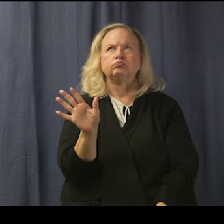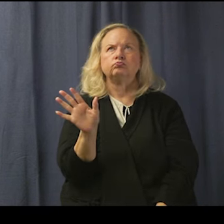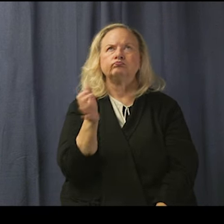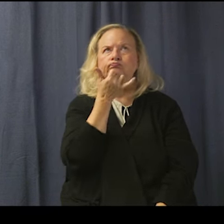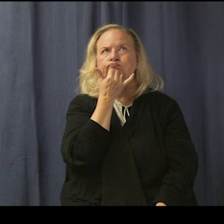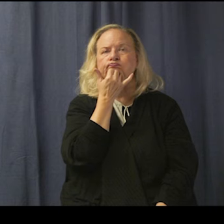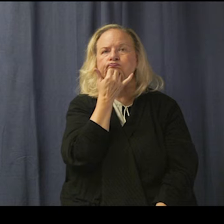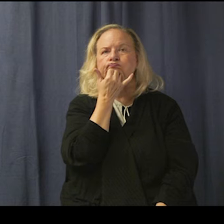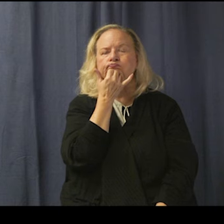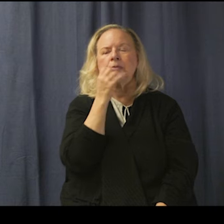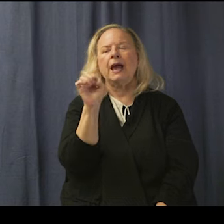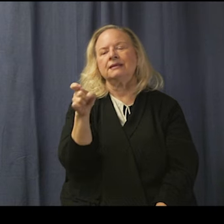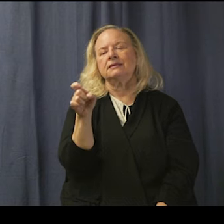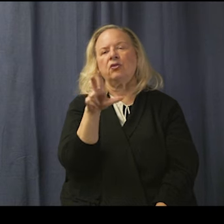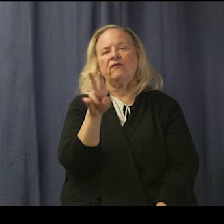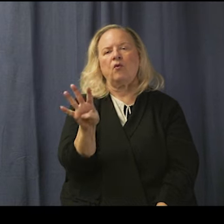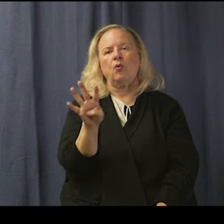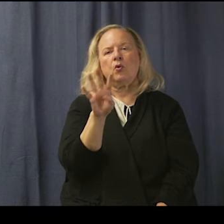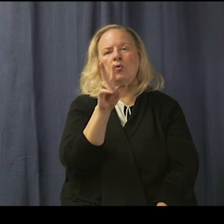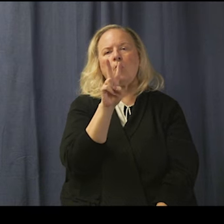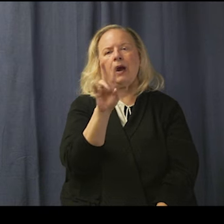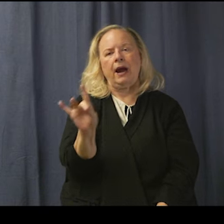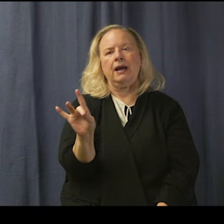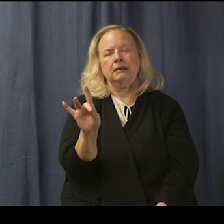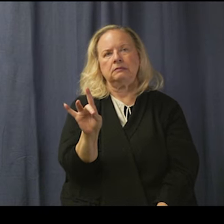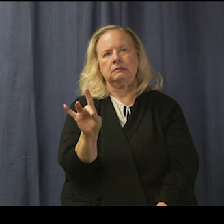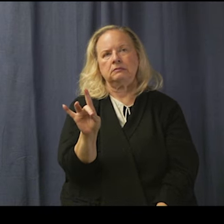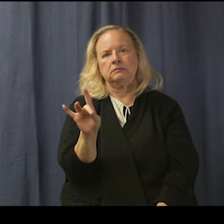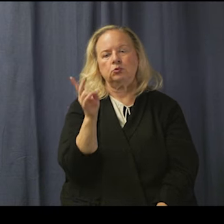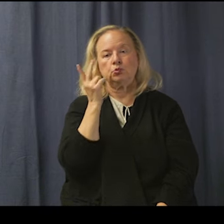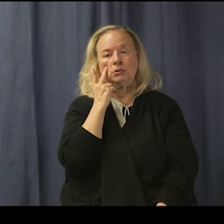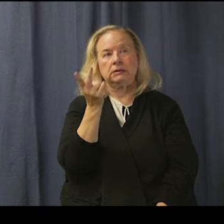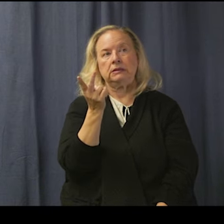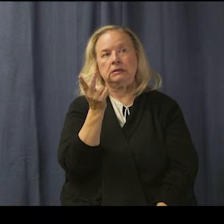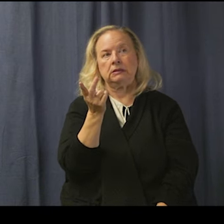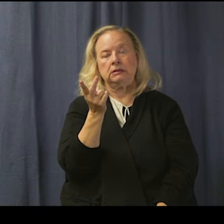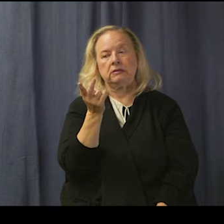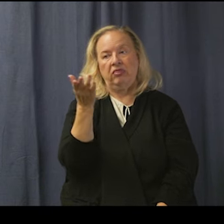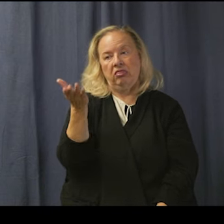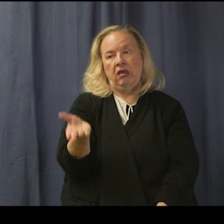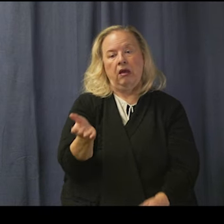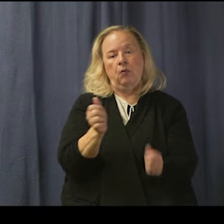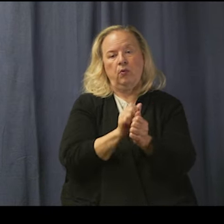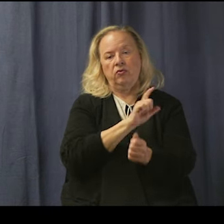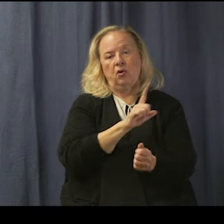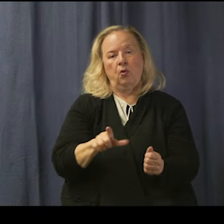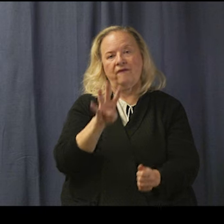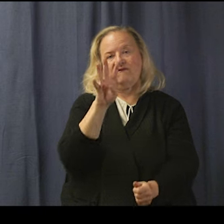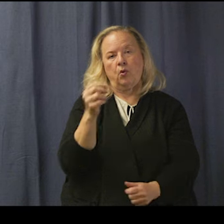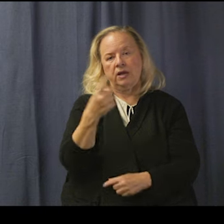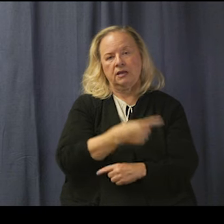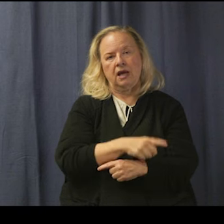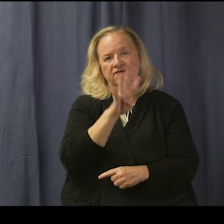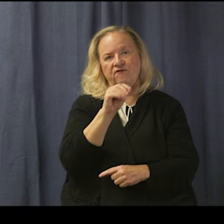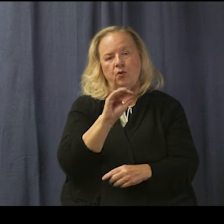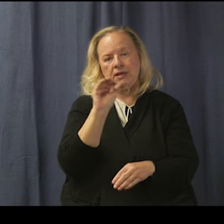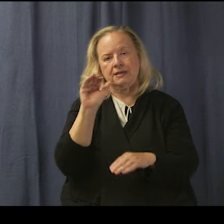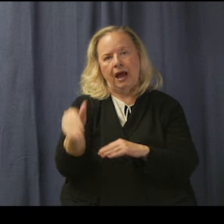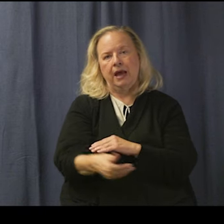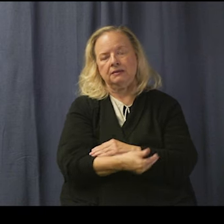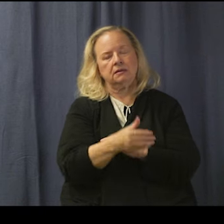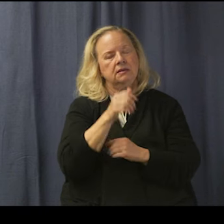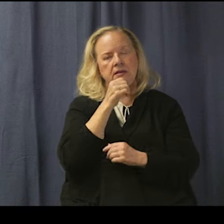I'm on the wrong page. Yeah, Exodus 34:28. You'll see where he says he was there with the Lord 40 days and 40 nights. He neither ate